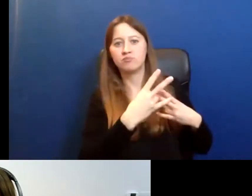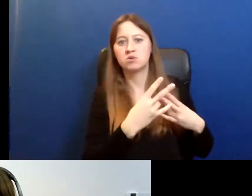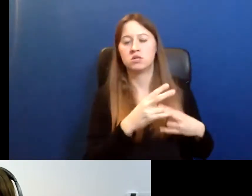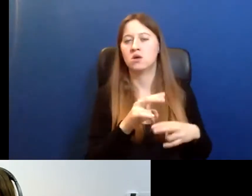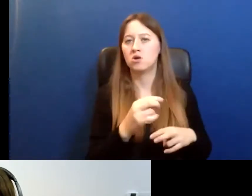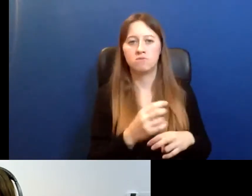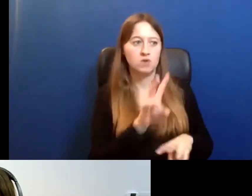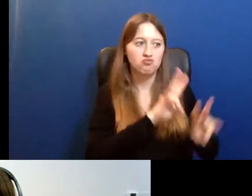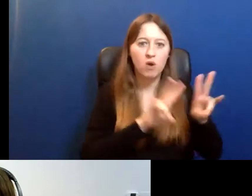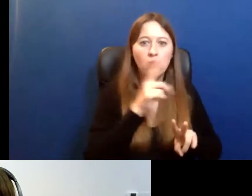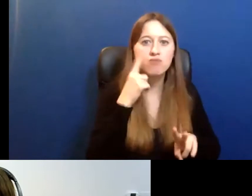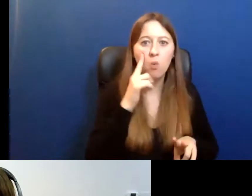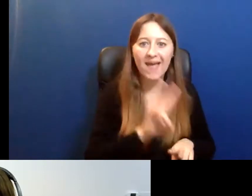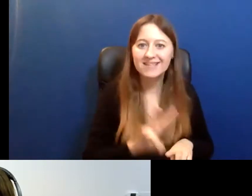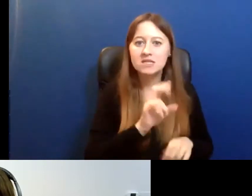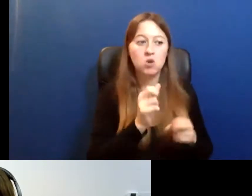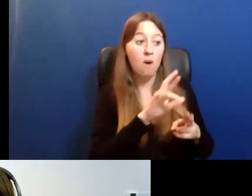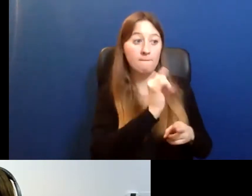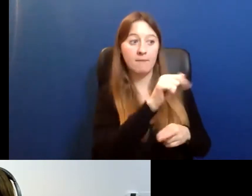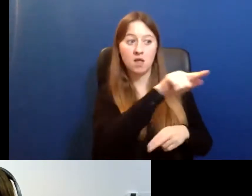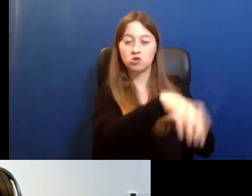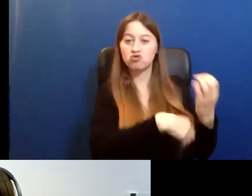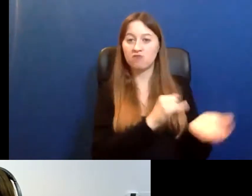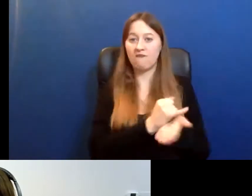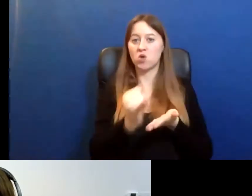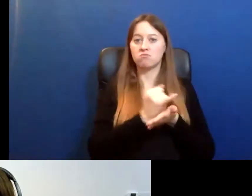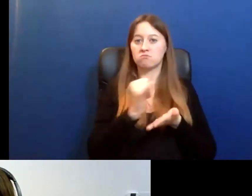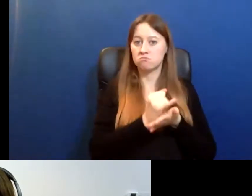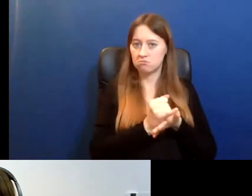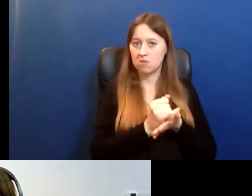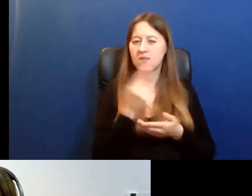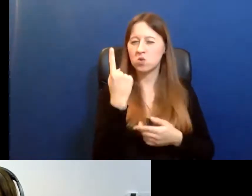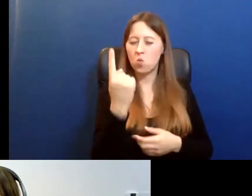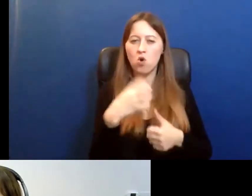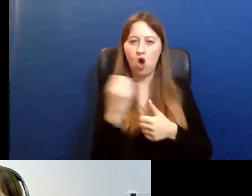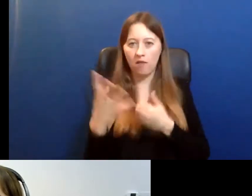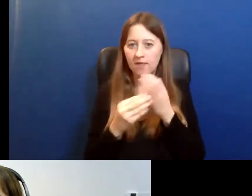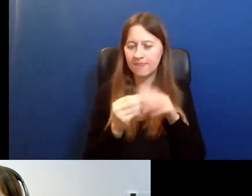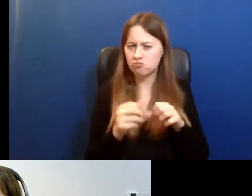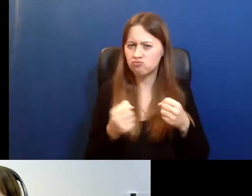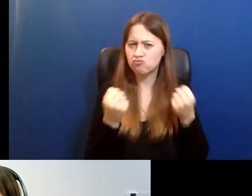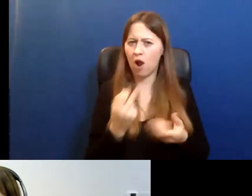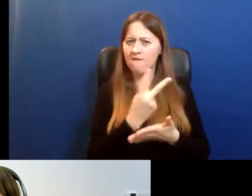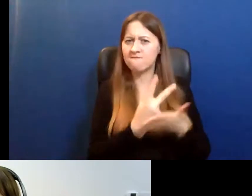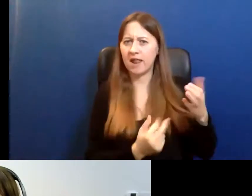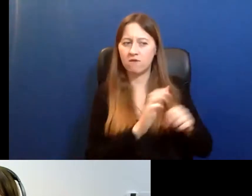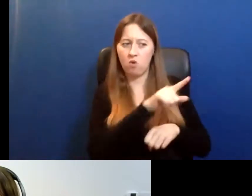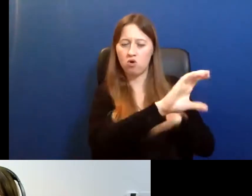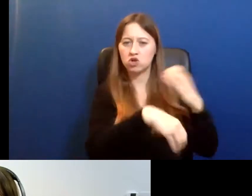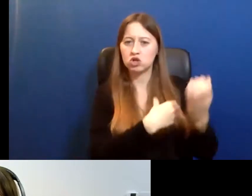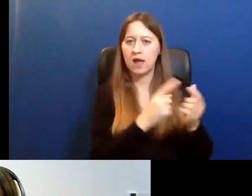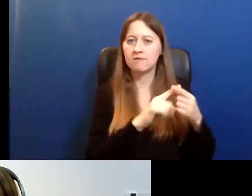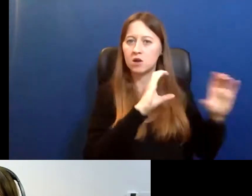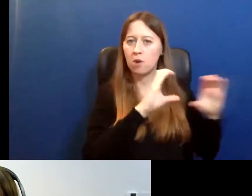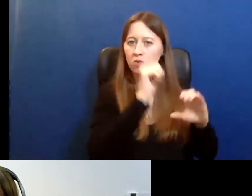refusing things? So this is another aspect which I think is very valuable when you're looking at a child's communication skills.